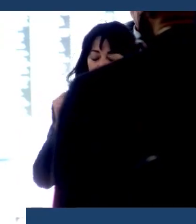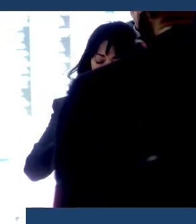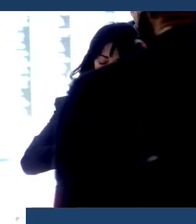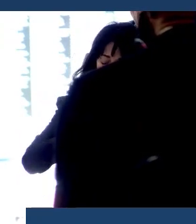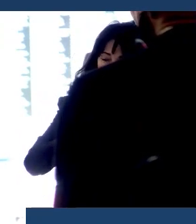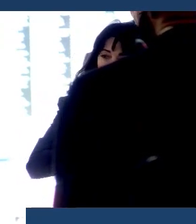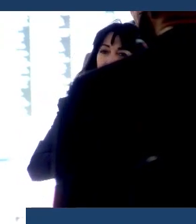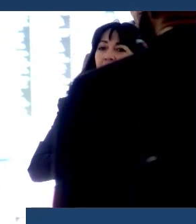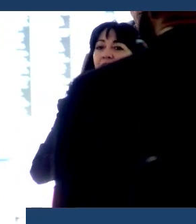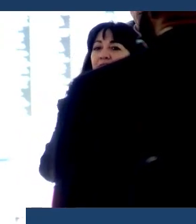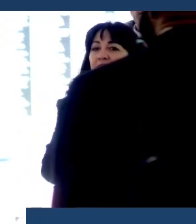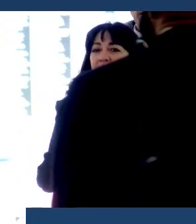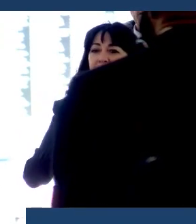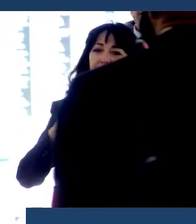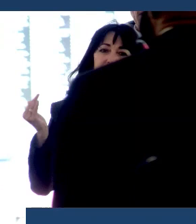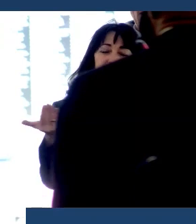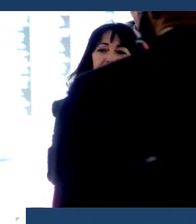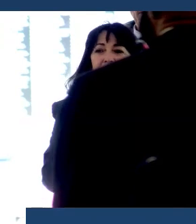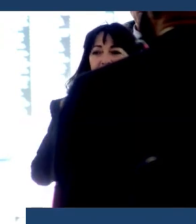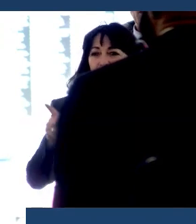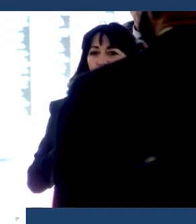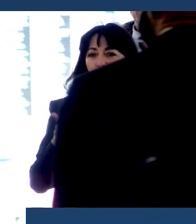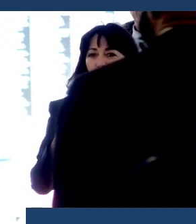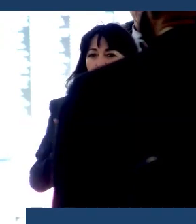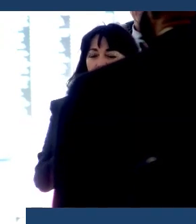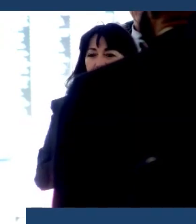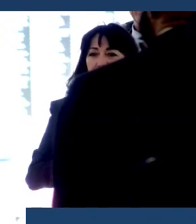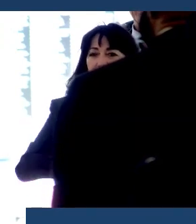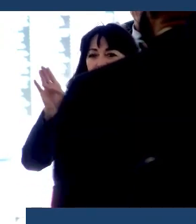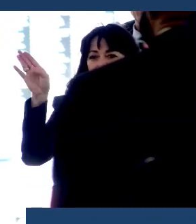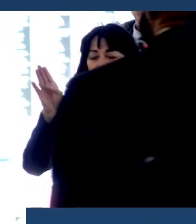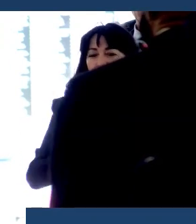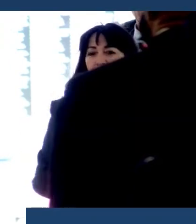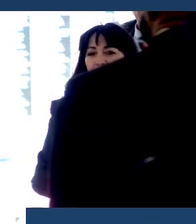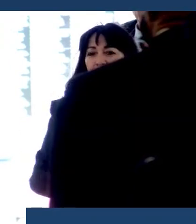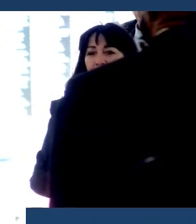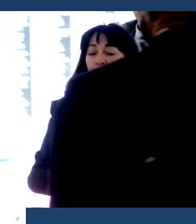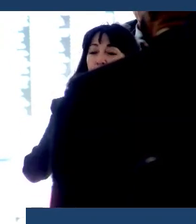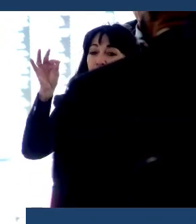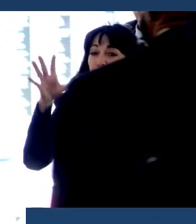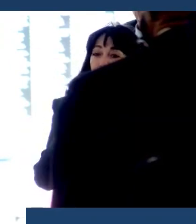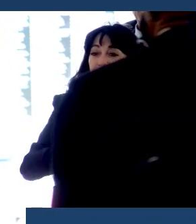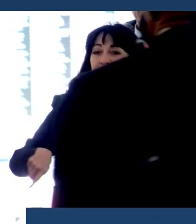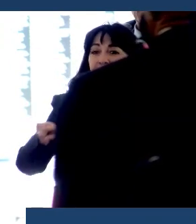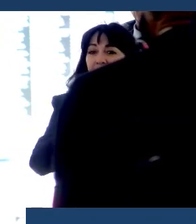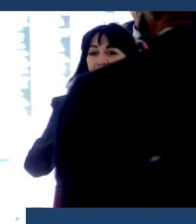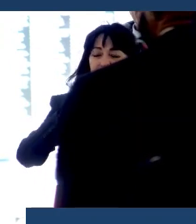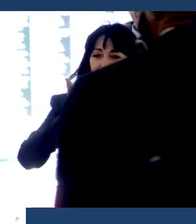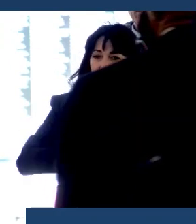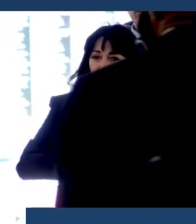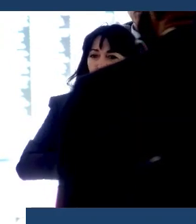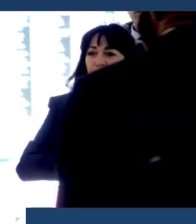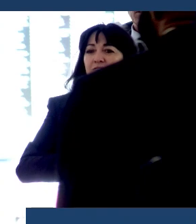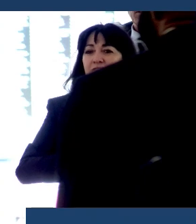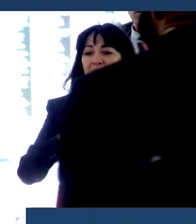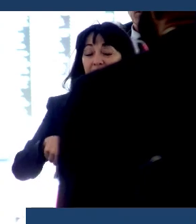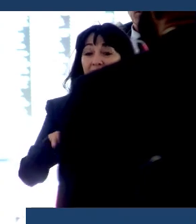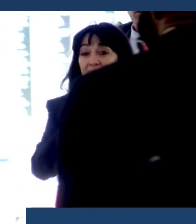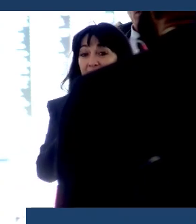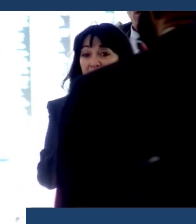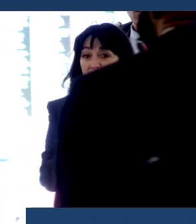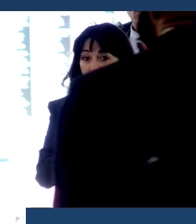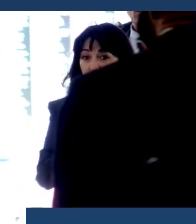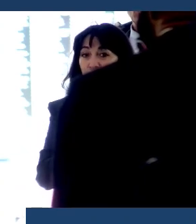ourselves and our posterity, to ordain and establish this